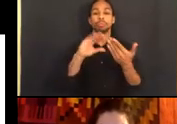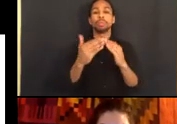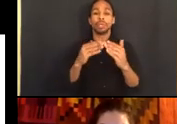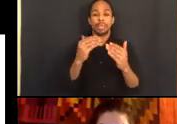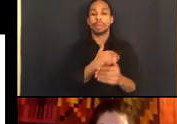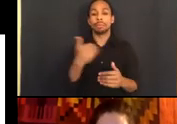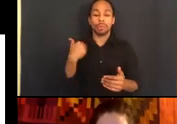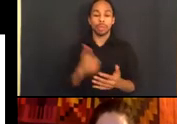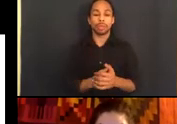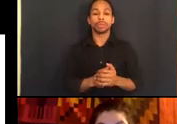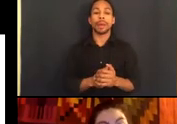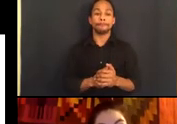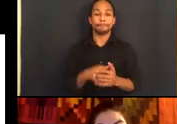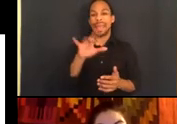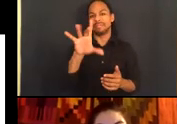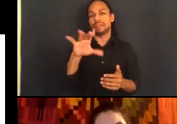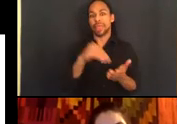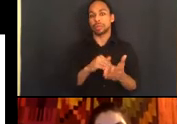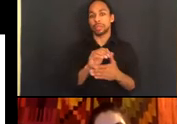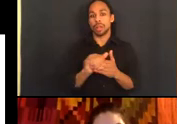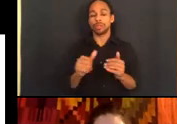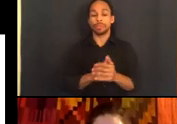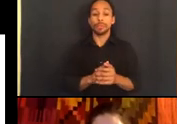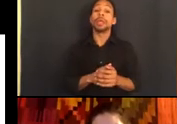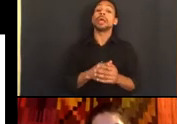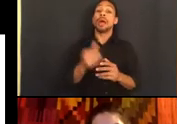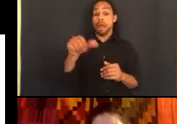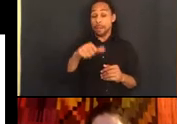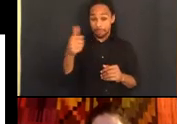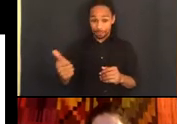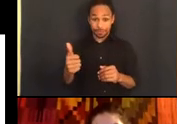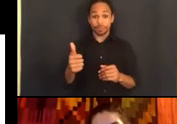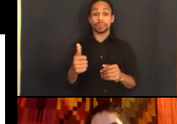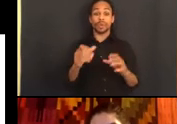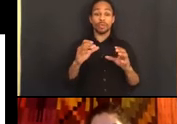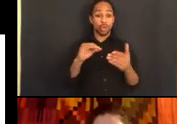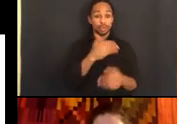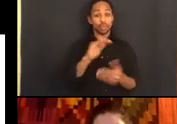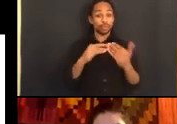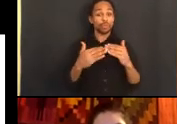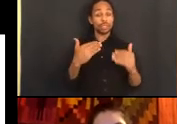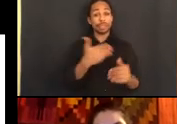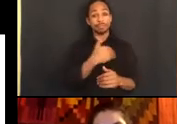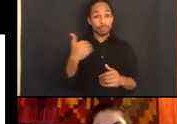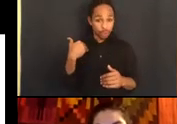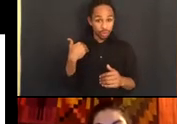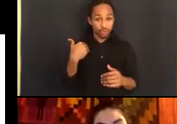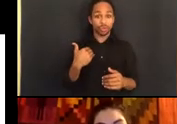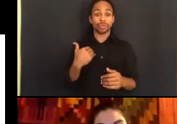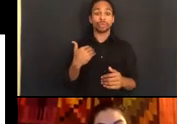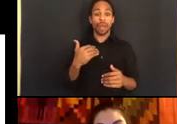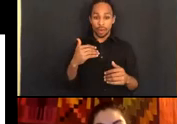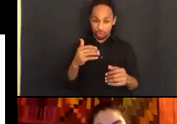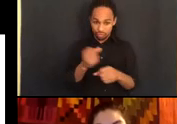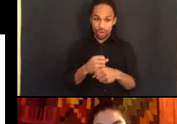Simultaneously, other collective members started a food garage, distributing healthy produce and non-perishables run by volunteers. Our fund helps